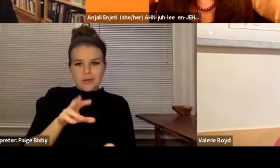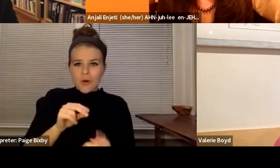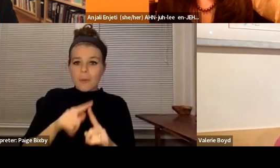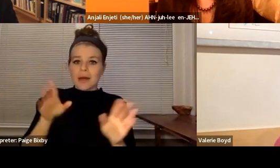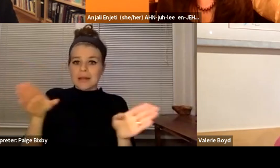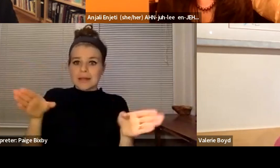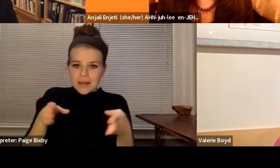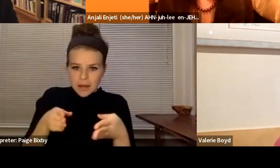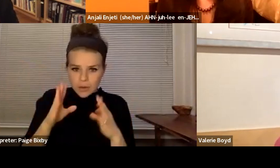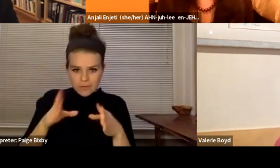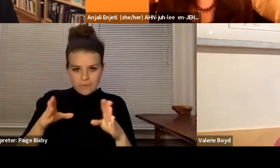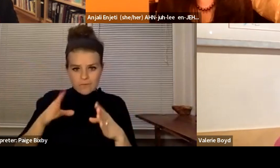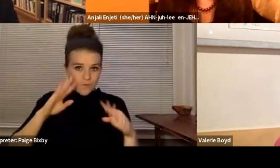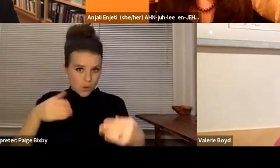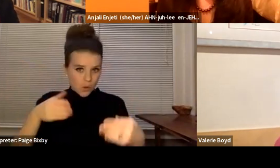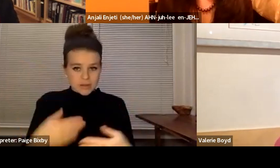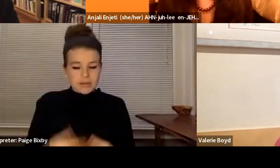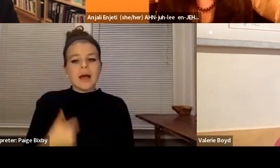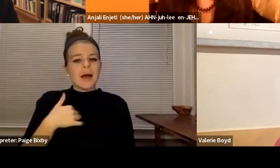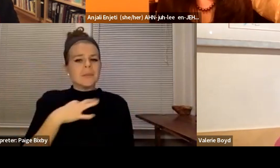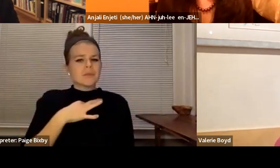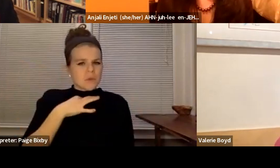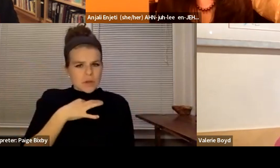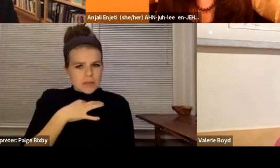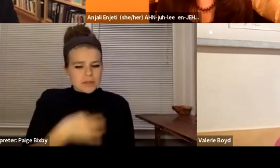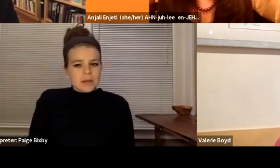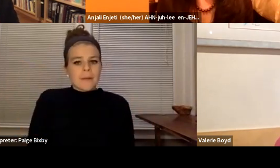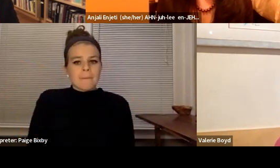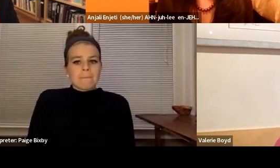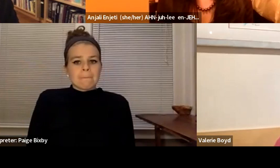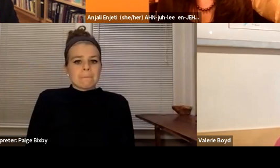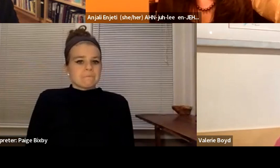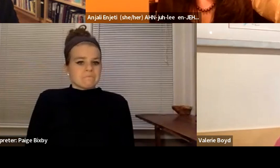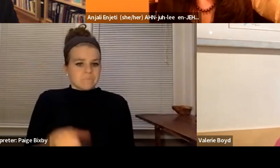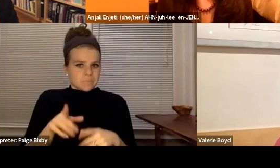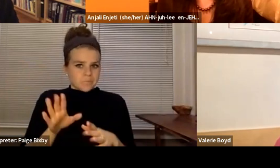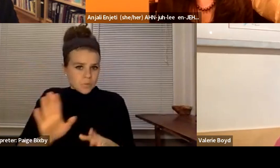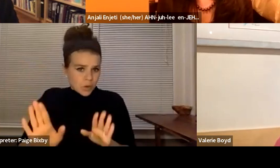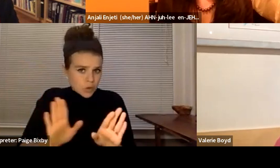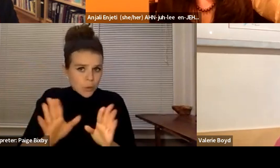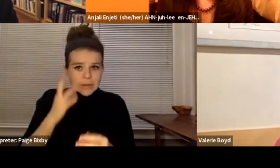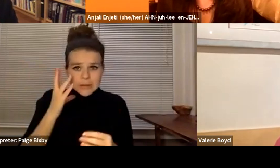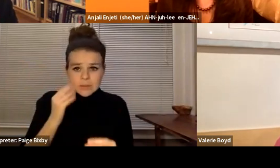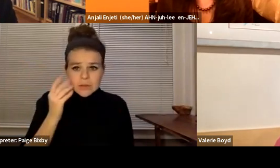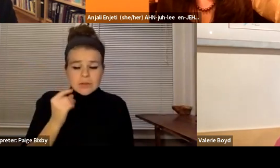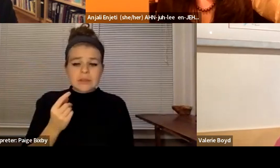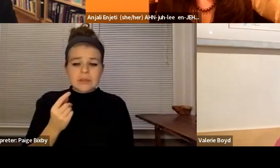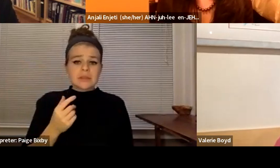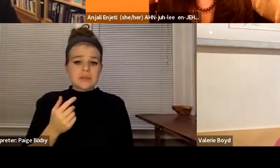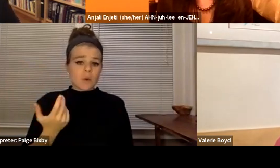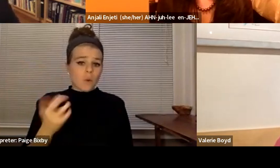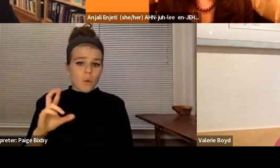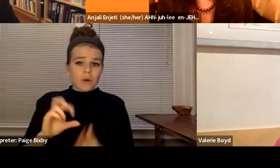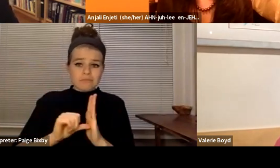focus. And I'm curious what either of you would like to share about your experiences or to reaffirm